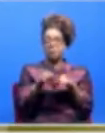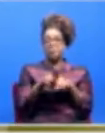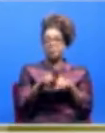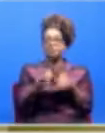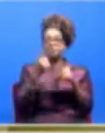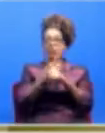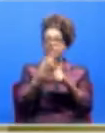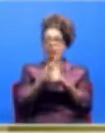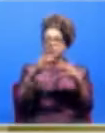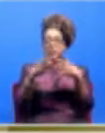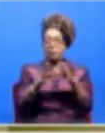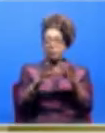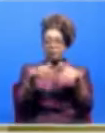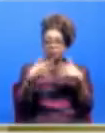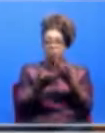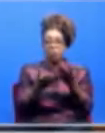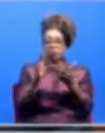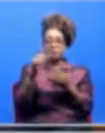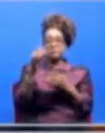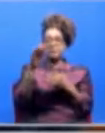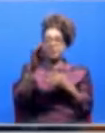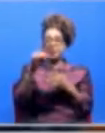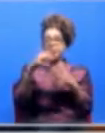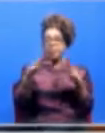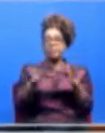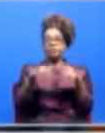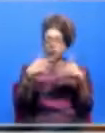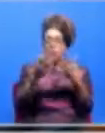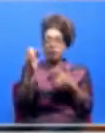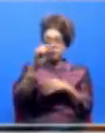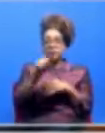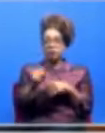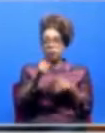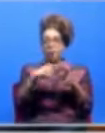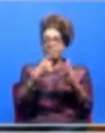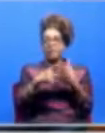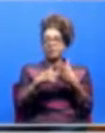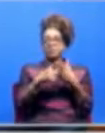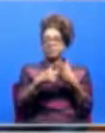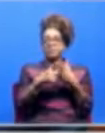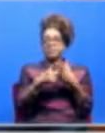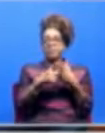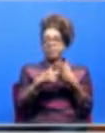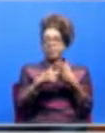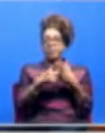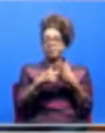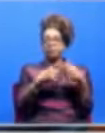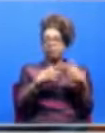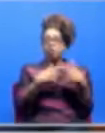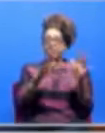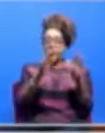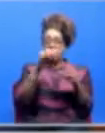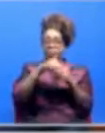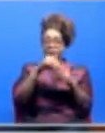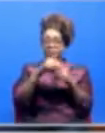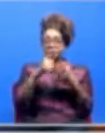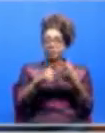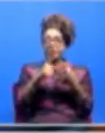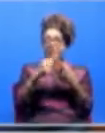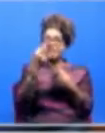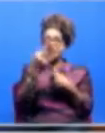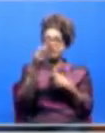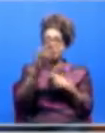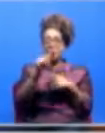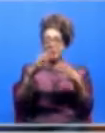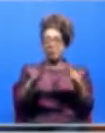companies or unlisted companies mm-hmm. or even in SACOs, and then you leave that SACO, and within 3 years, that SACO or